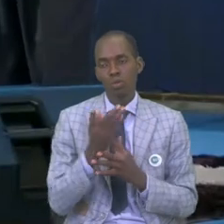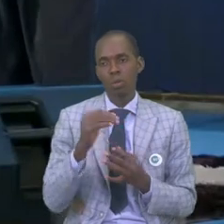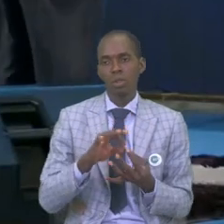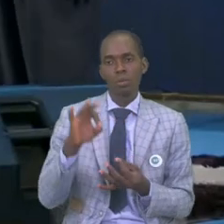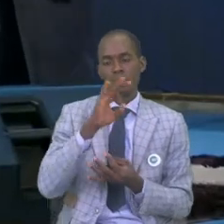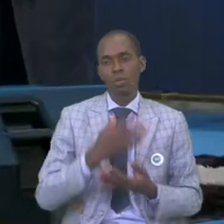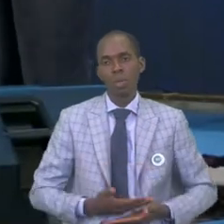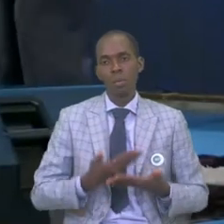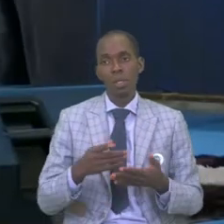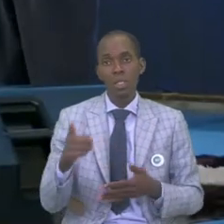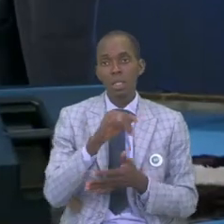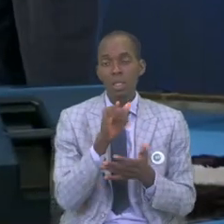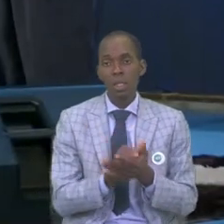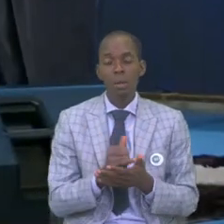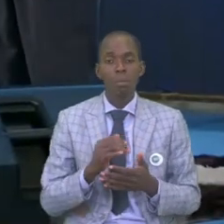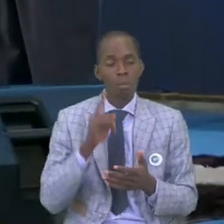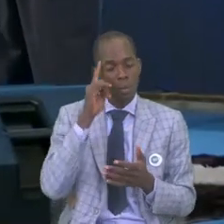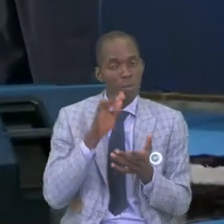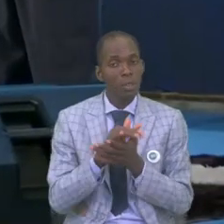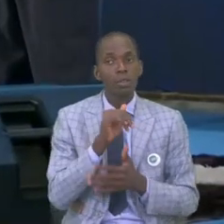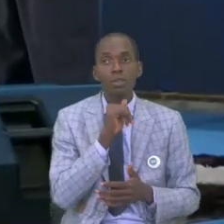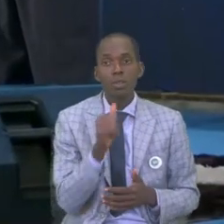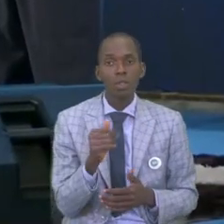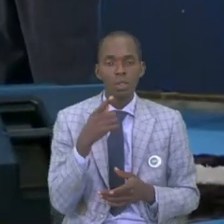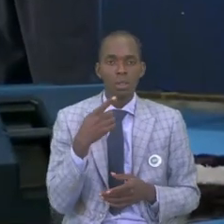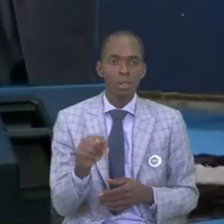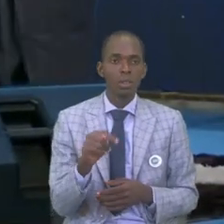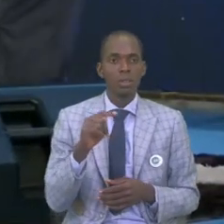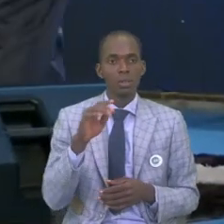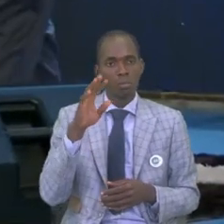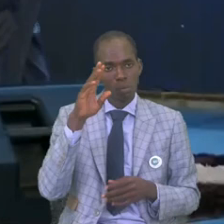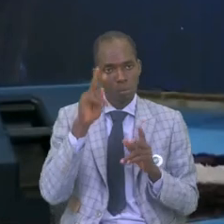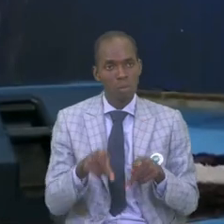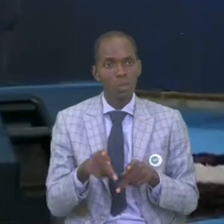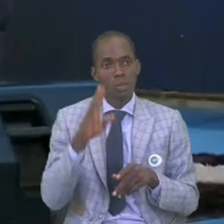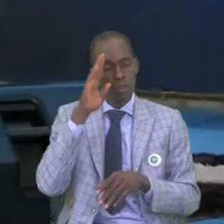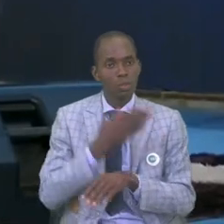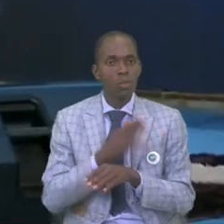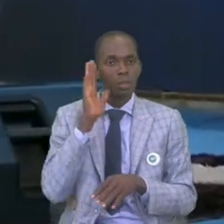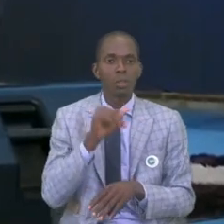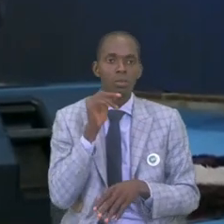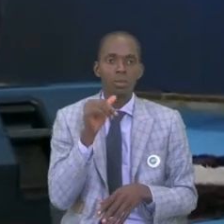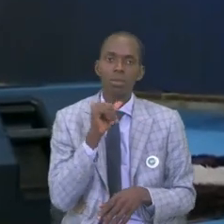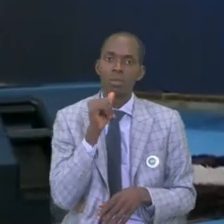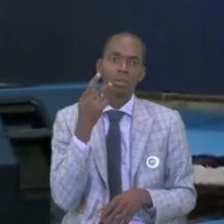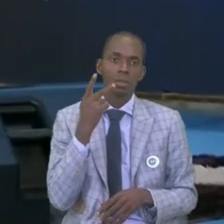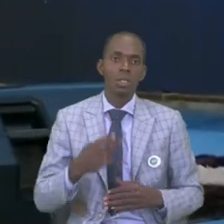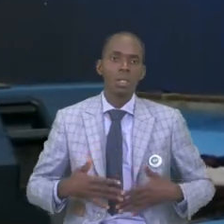not the Son shall not see life, eternal life, but the wrath of